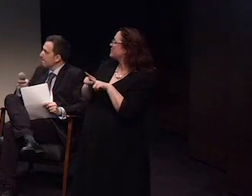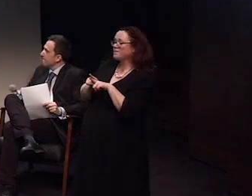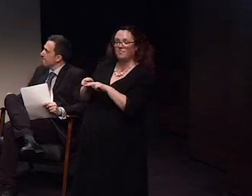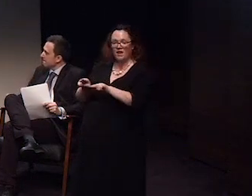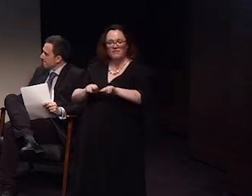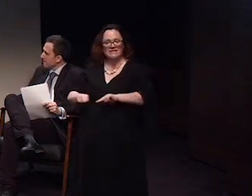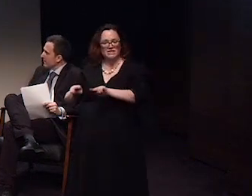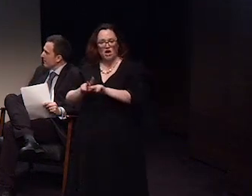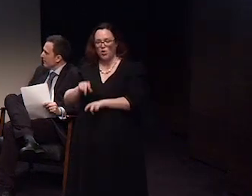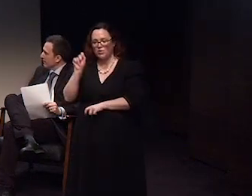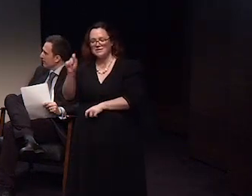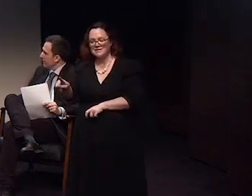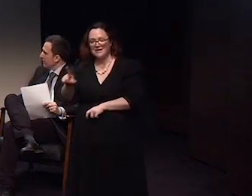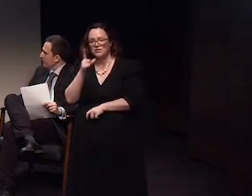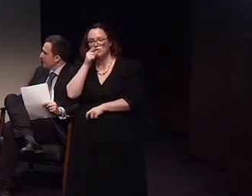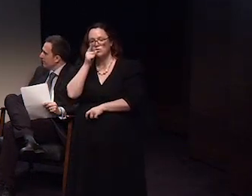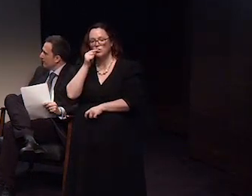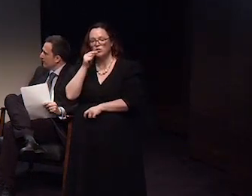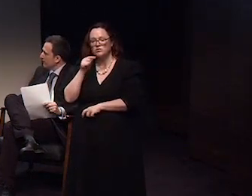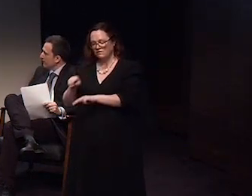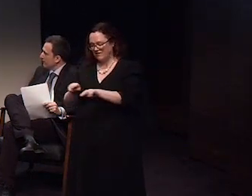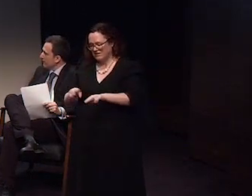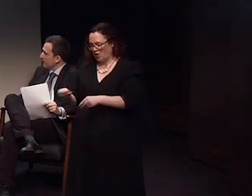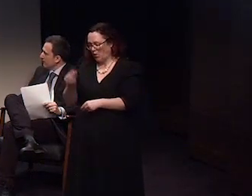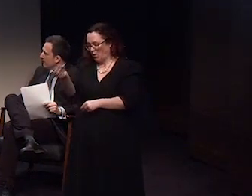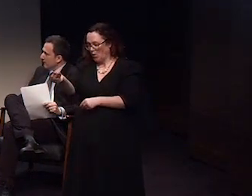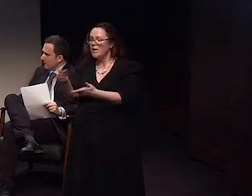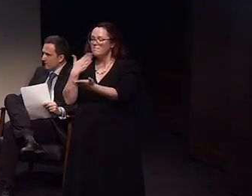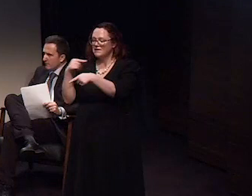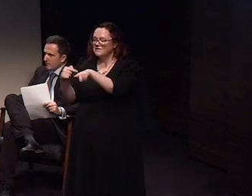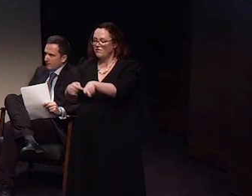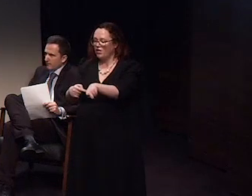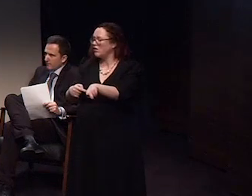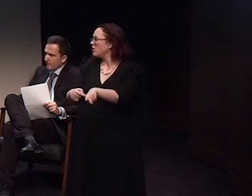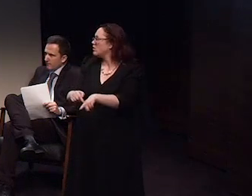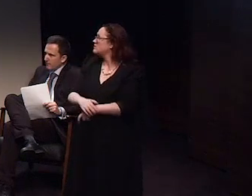adult CPR, Moffenson maneuver, and infant CPR.